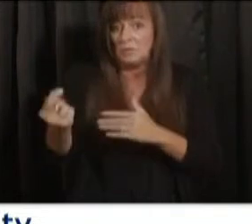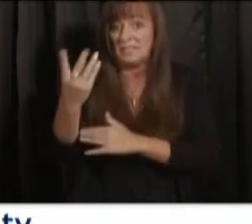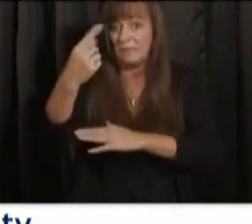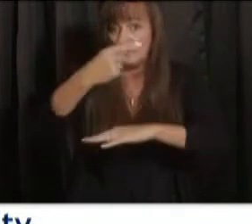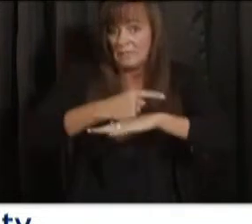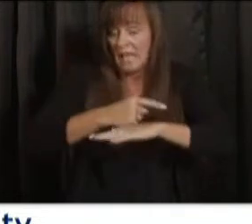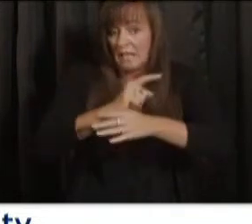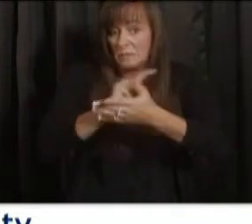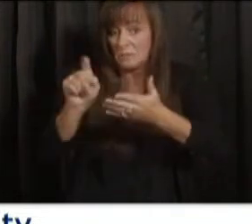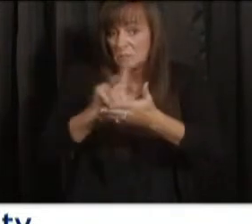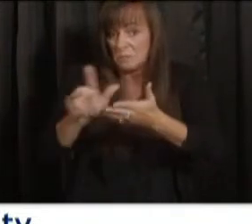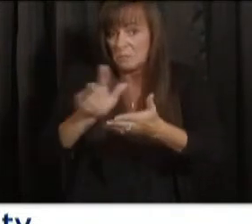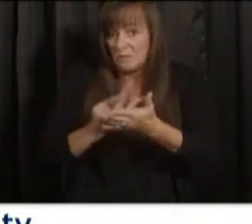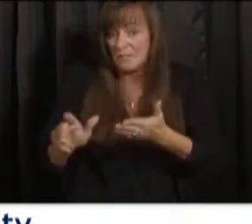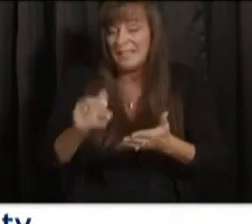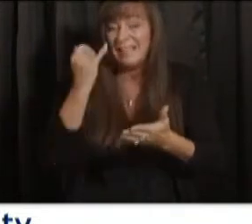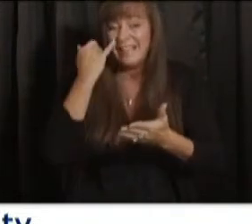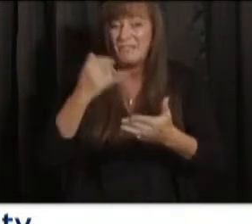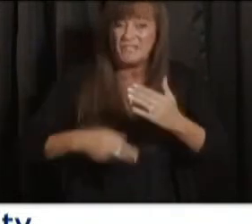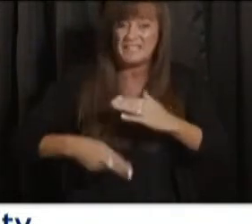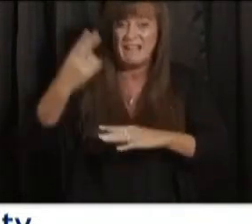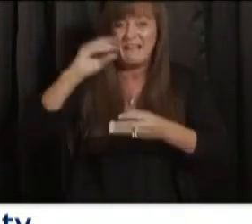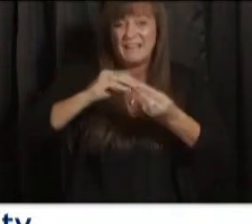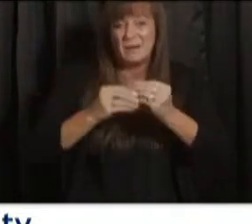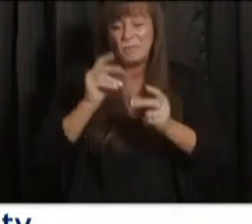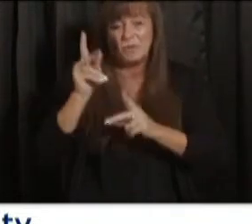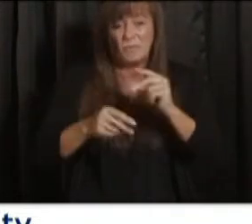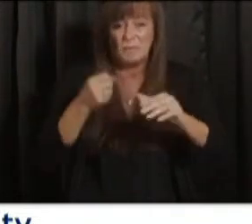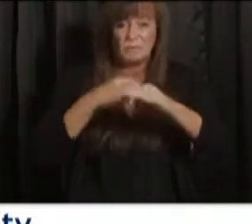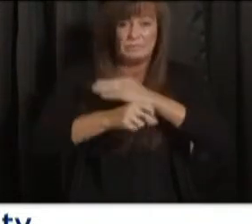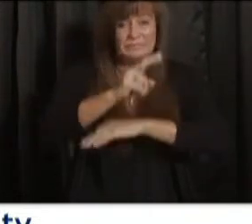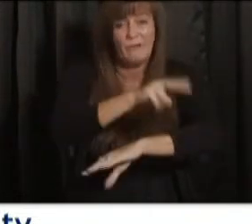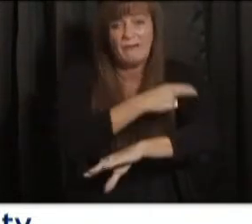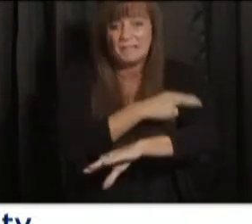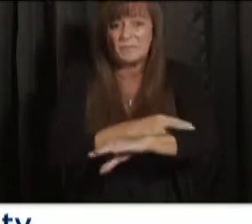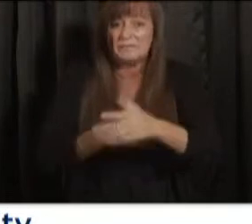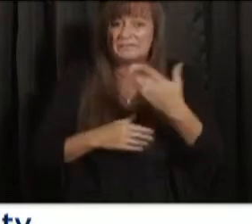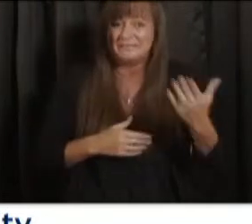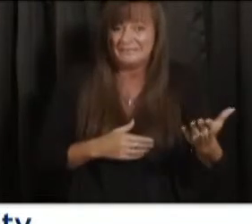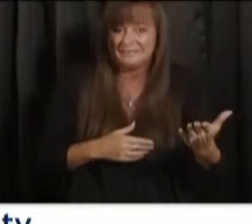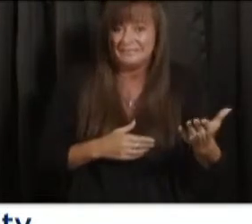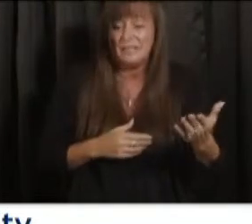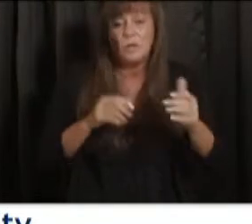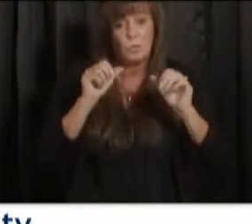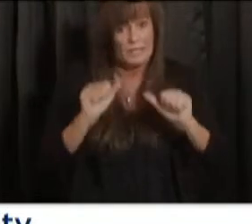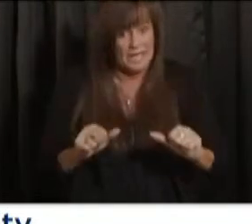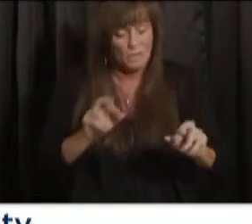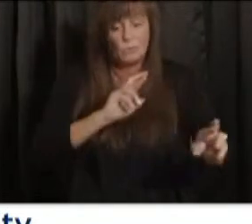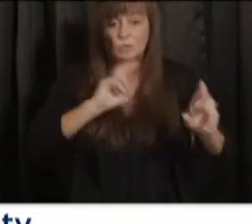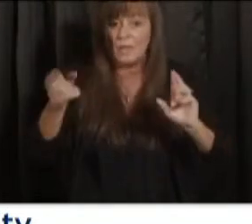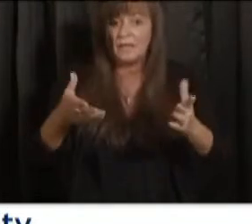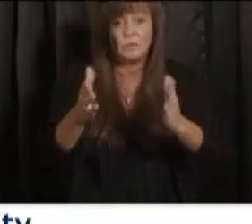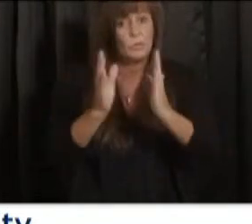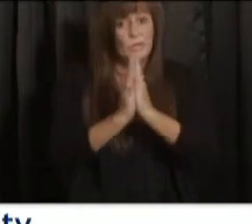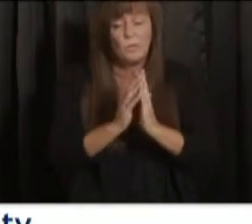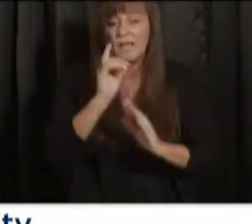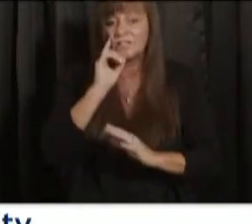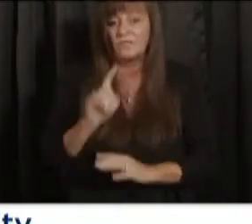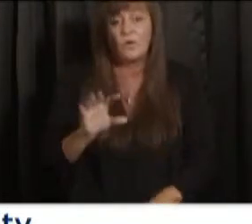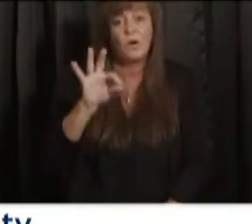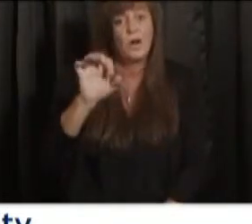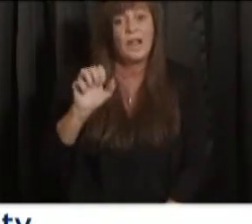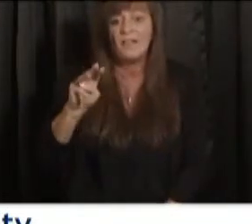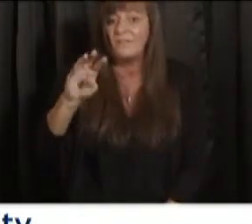level of hospitalization. One's already been implemented, I'll get into that. We can and are ready to request a FEMA medical surge